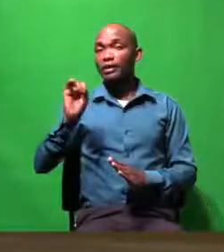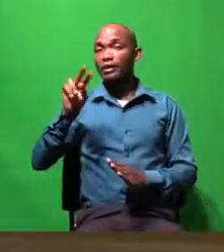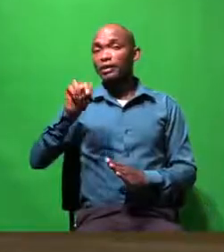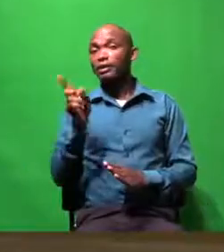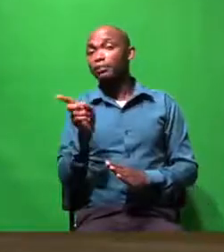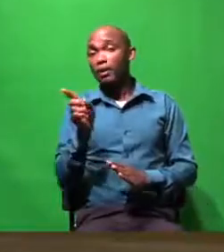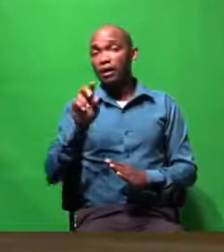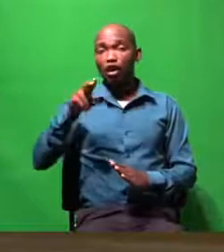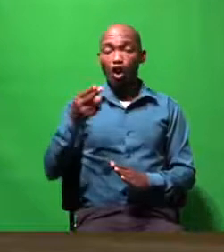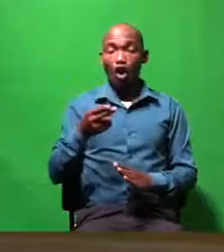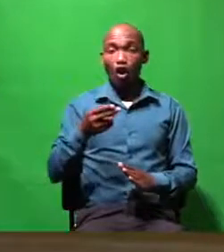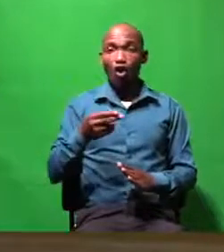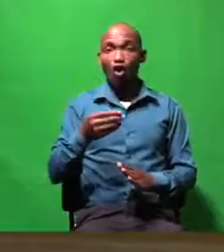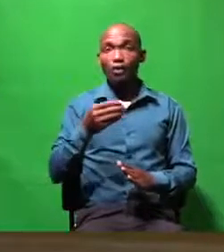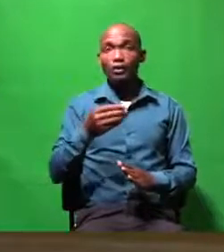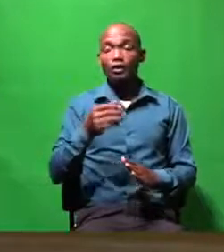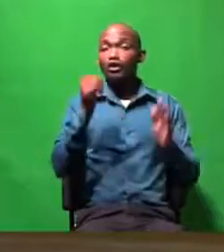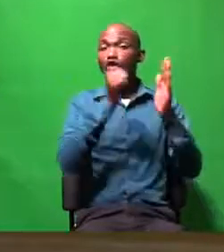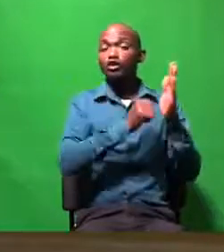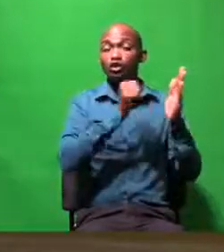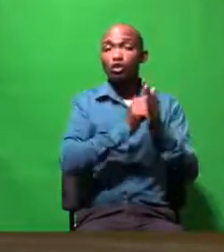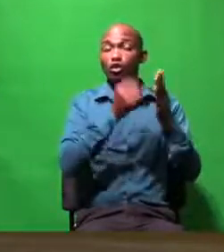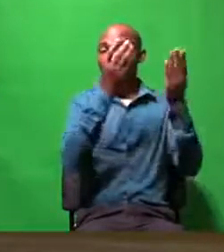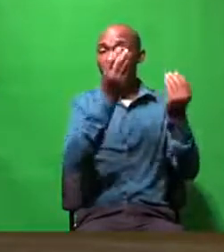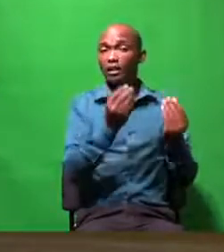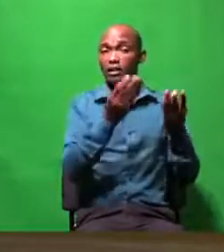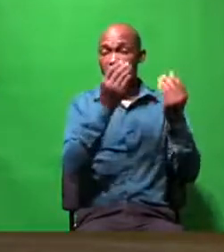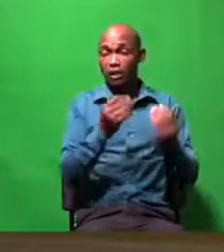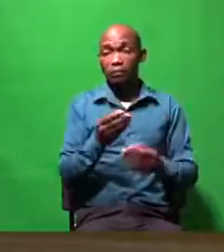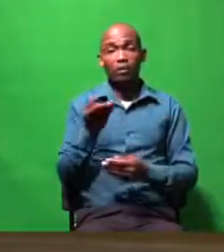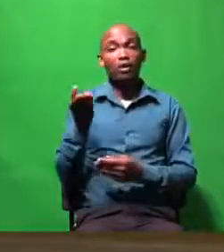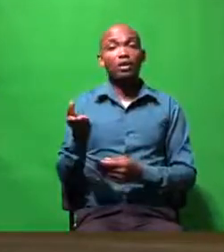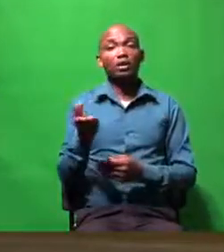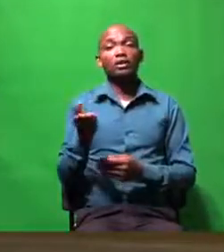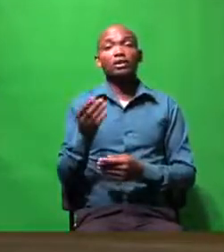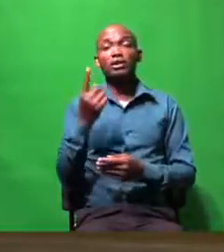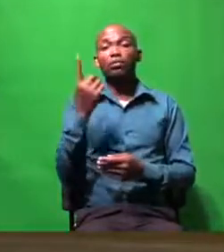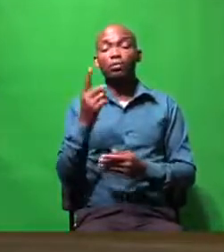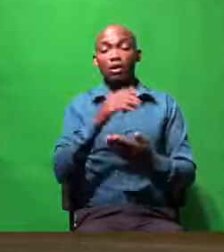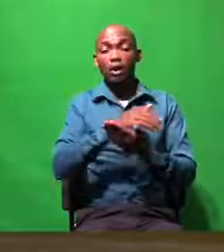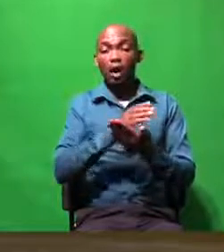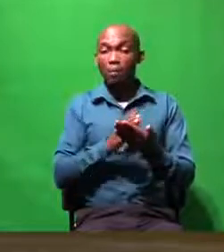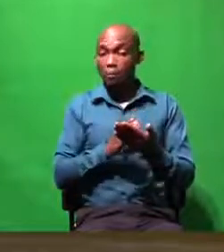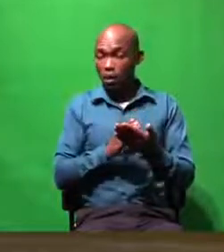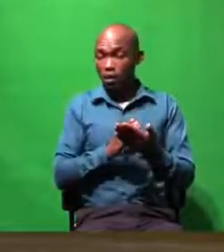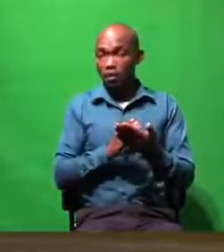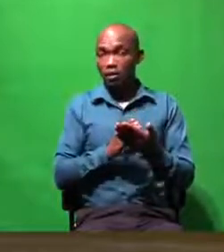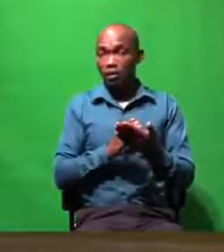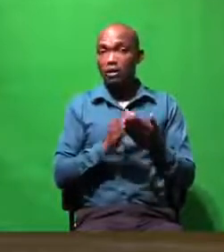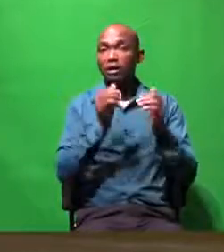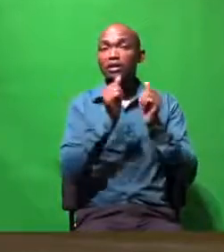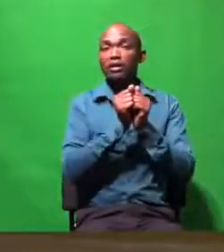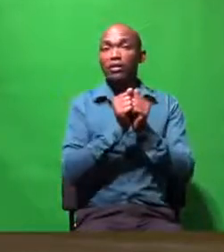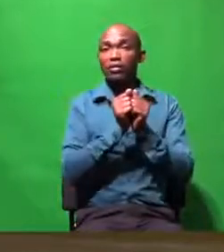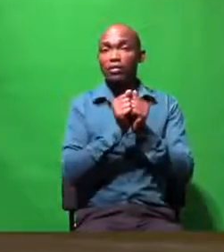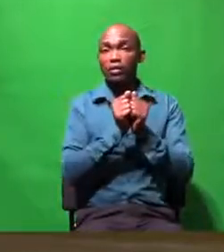of snow melting. So we can say this is one among the terms which